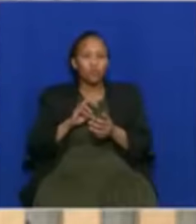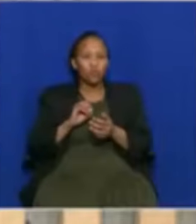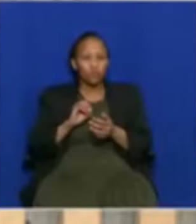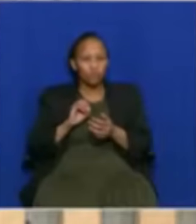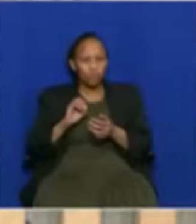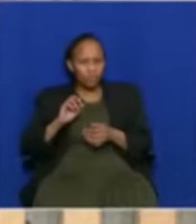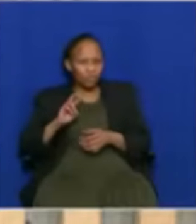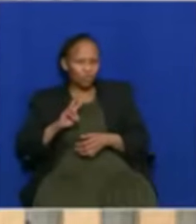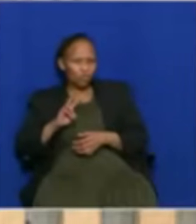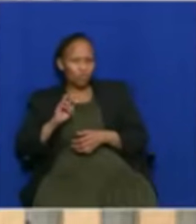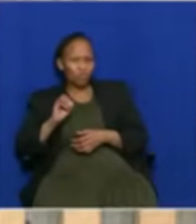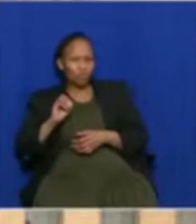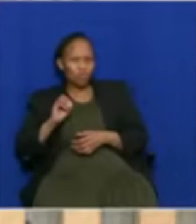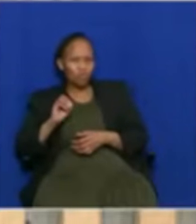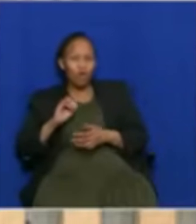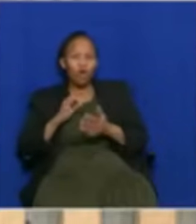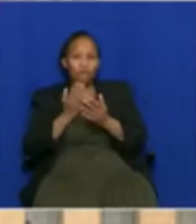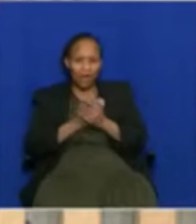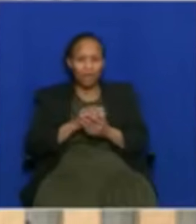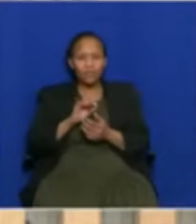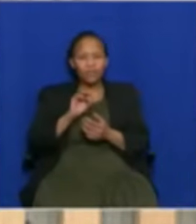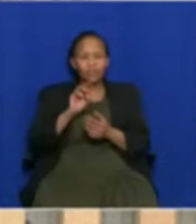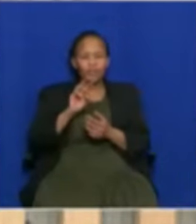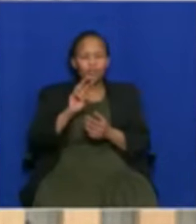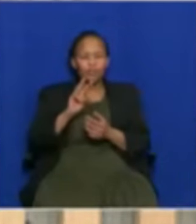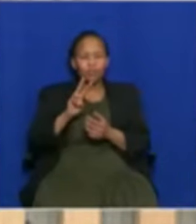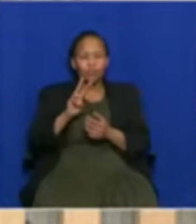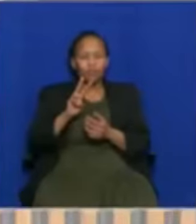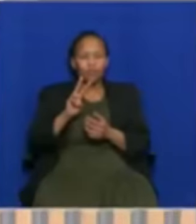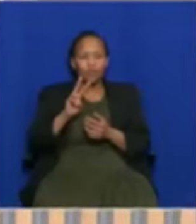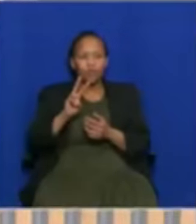File 3, page 802.